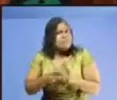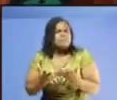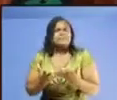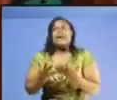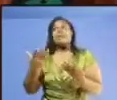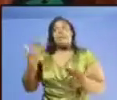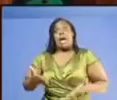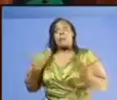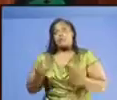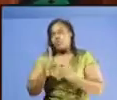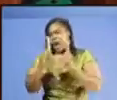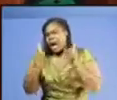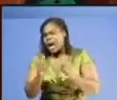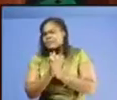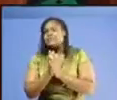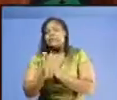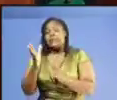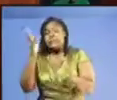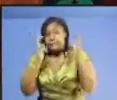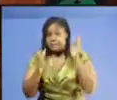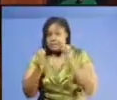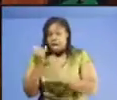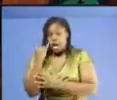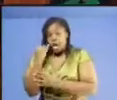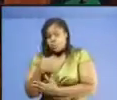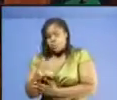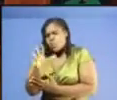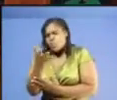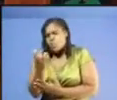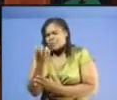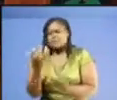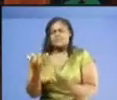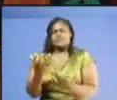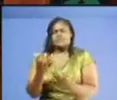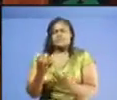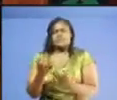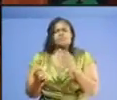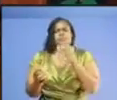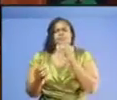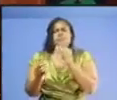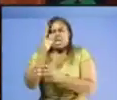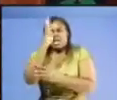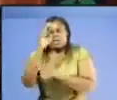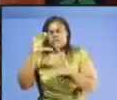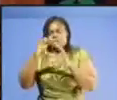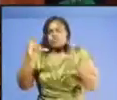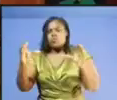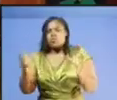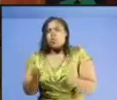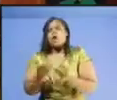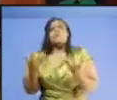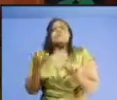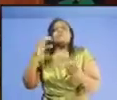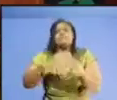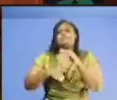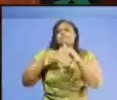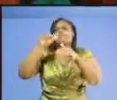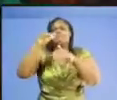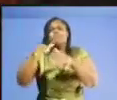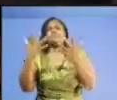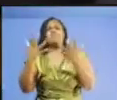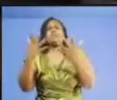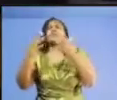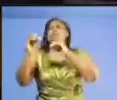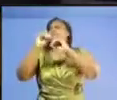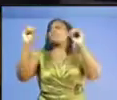glad you asked me. Hear me carefully. When he wanted to make a world before he made you, he stepped out on the balcony